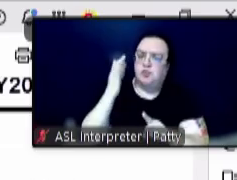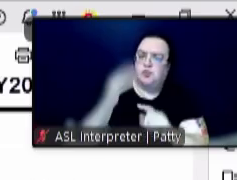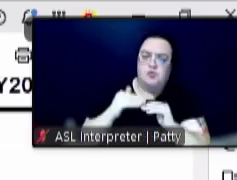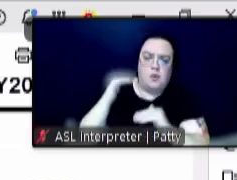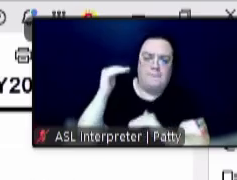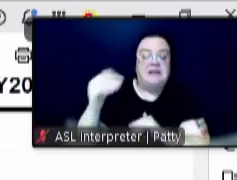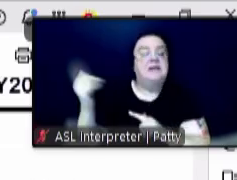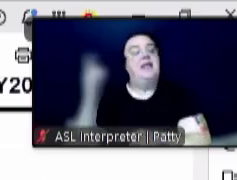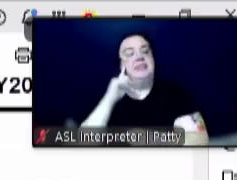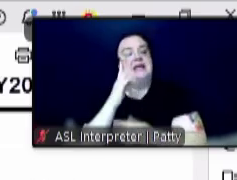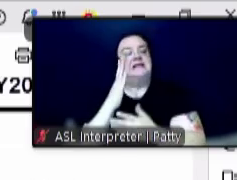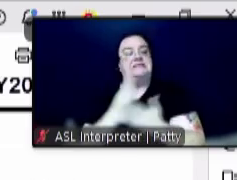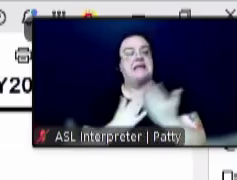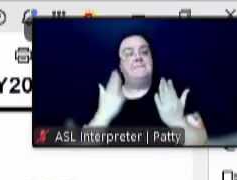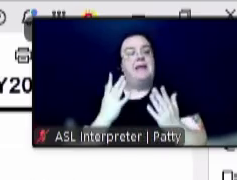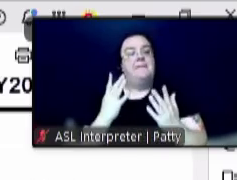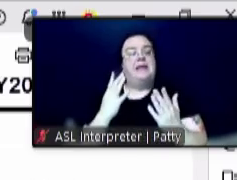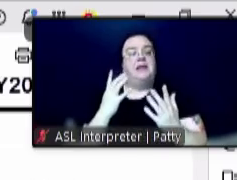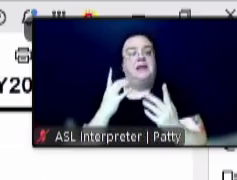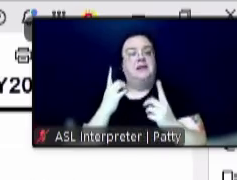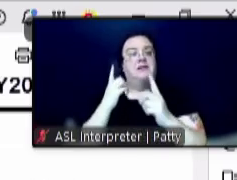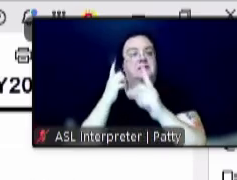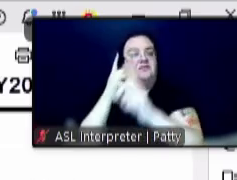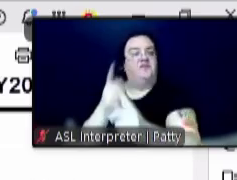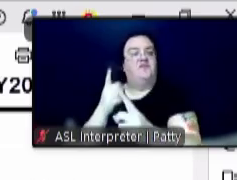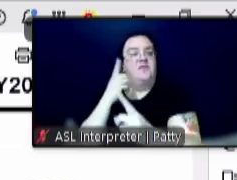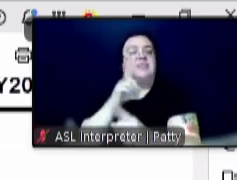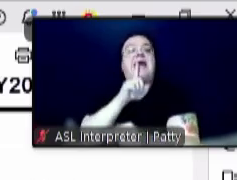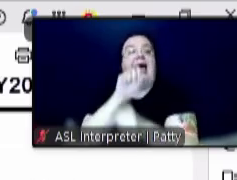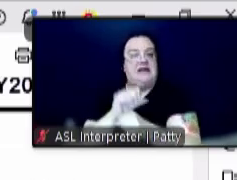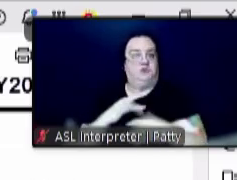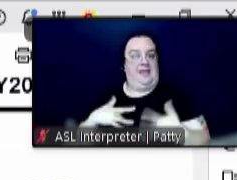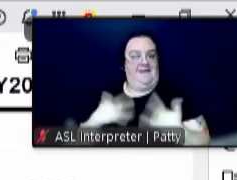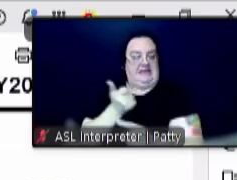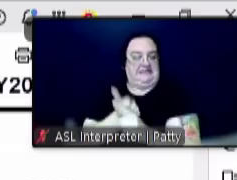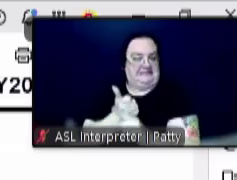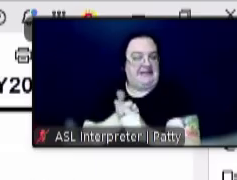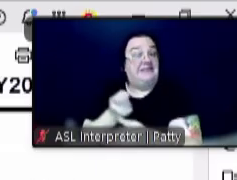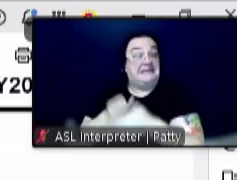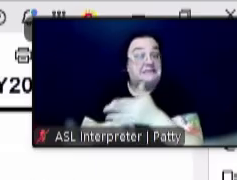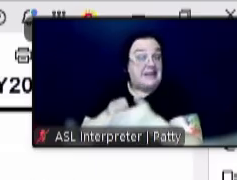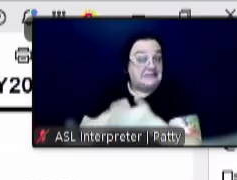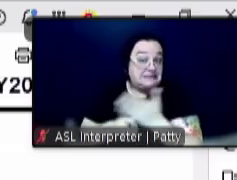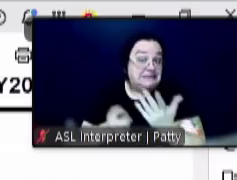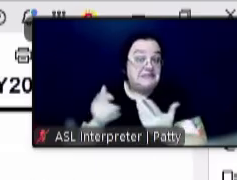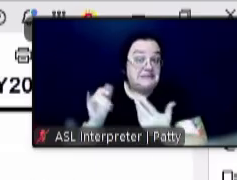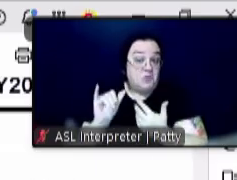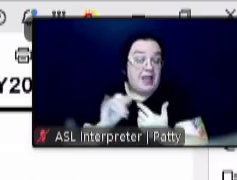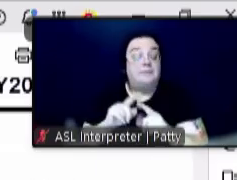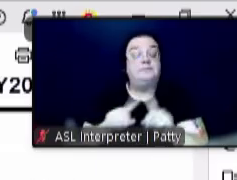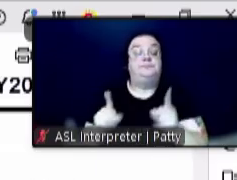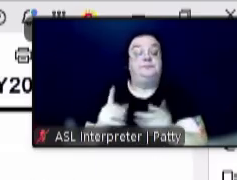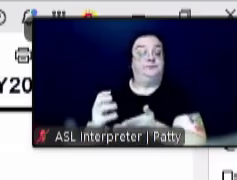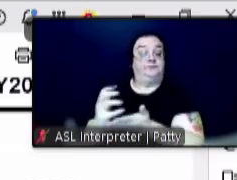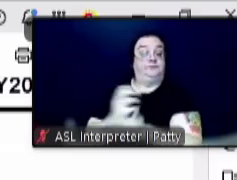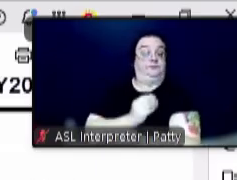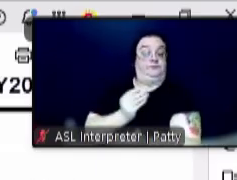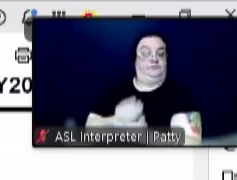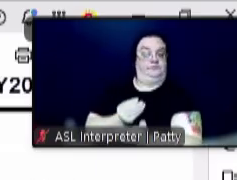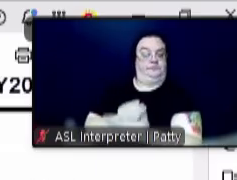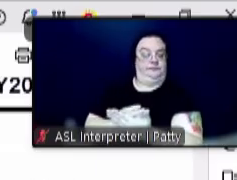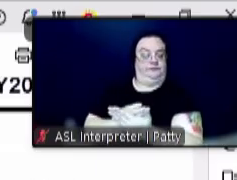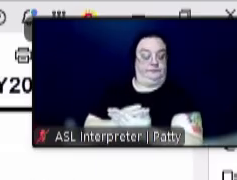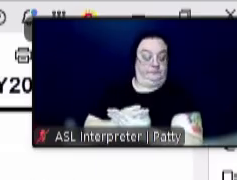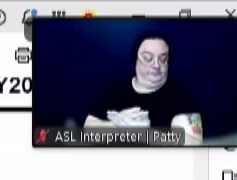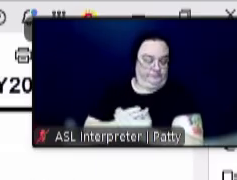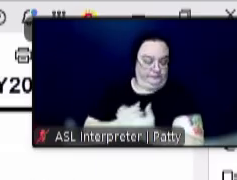think some of it might be towards the actual event itself, Expenses. the expenses as well, so. But the revenue, this is their